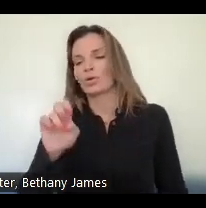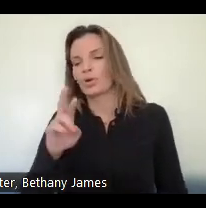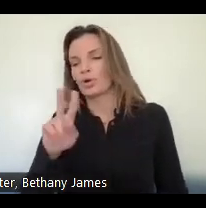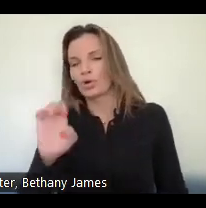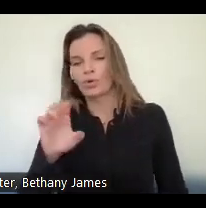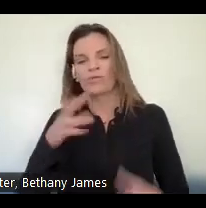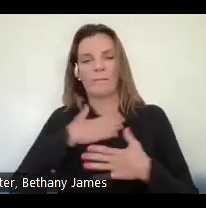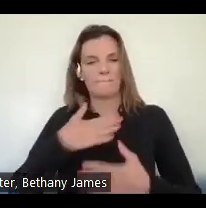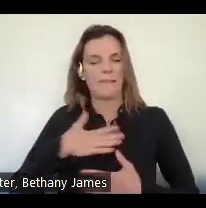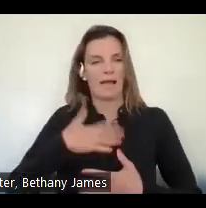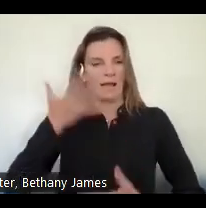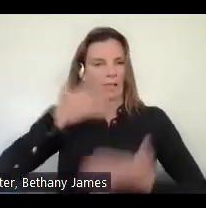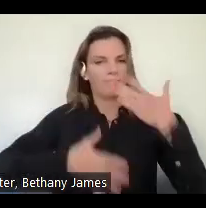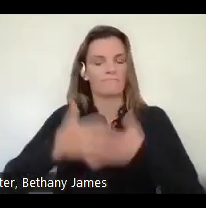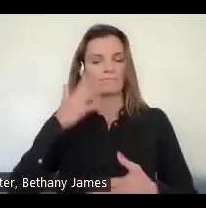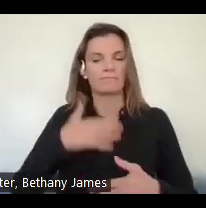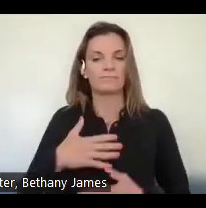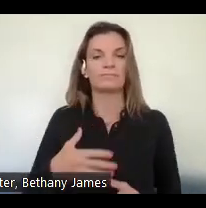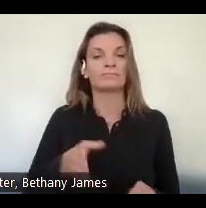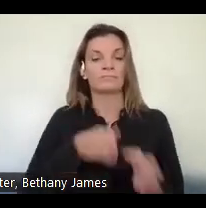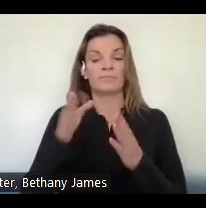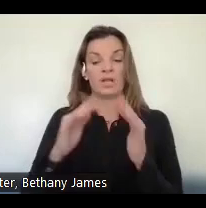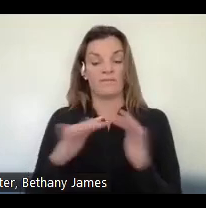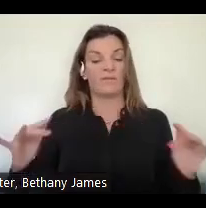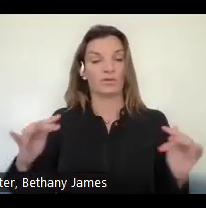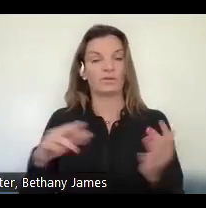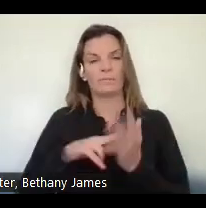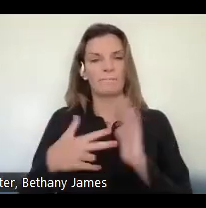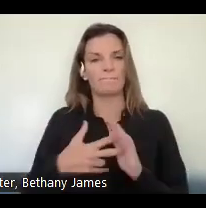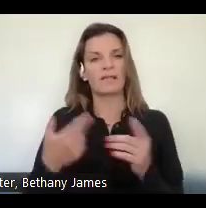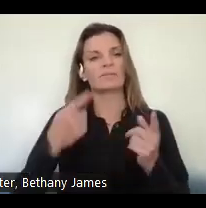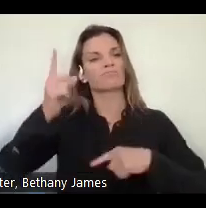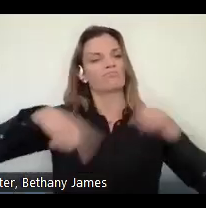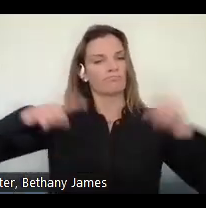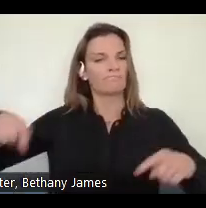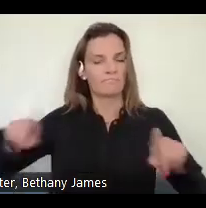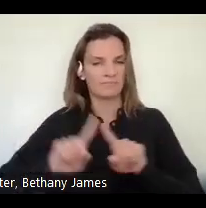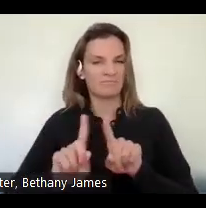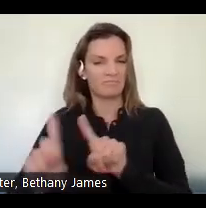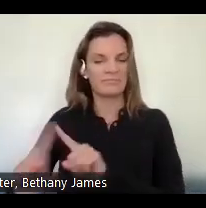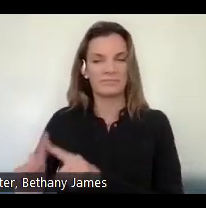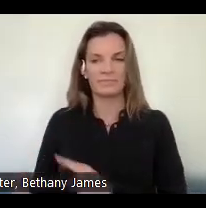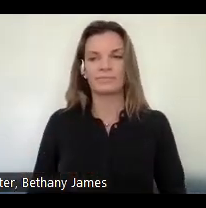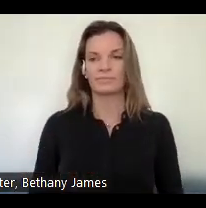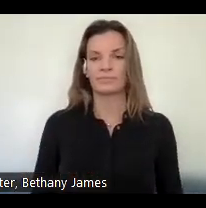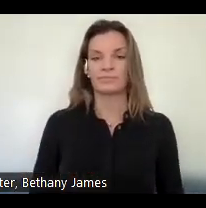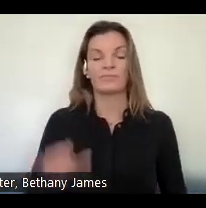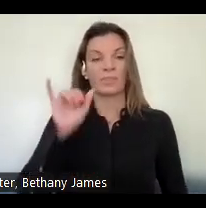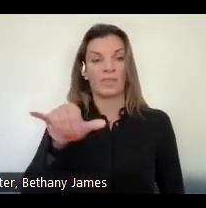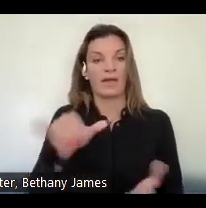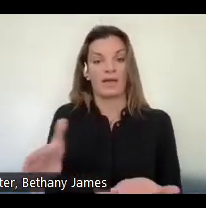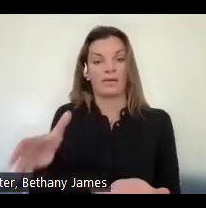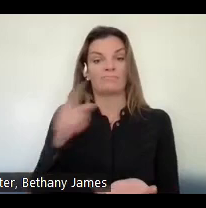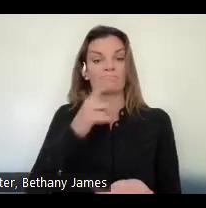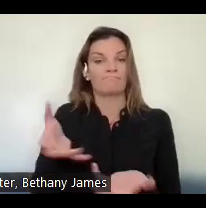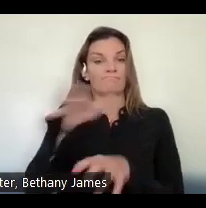system. When I hear the term diversity, I think of variety or differences. So when you combine those 2 components together,